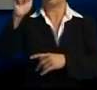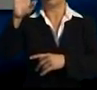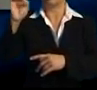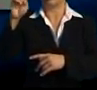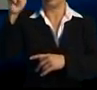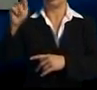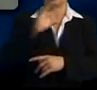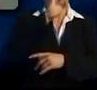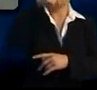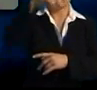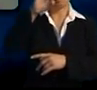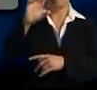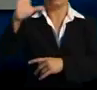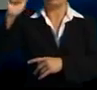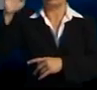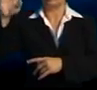copper carbonate,